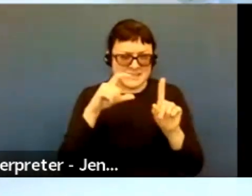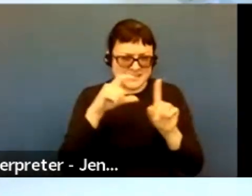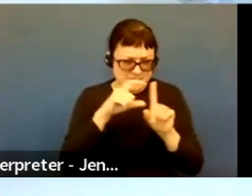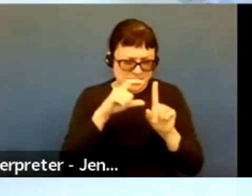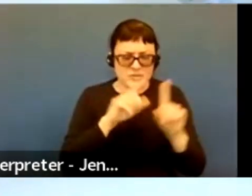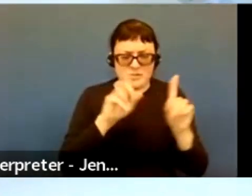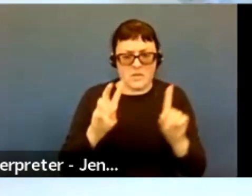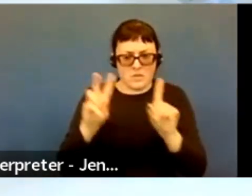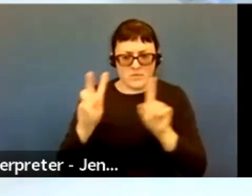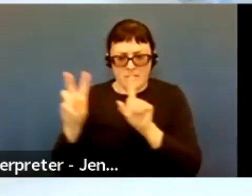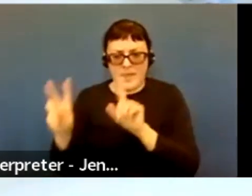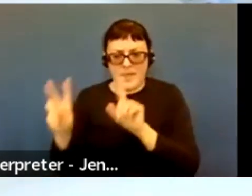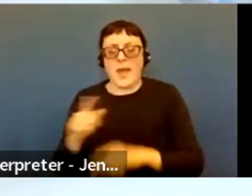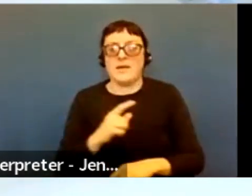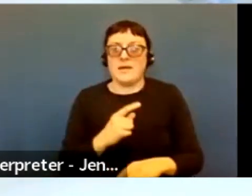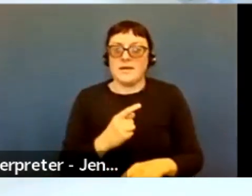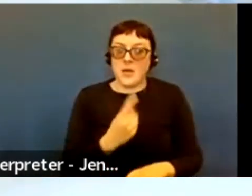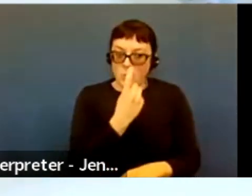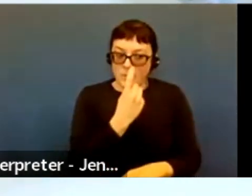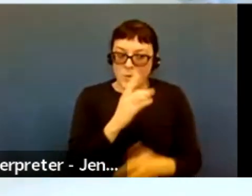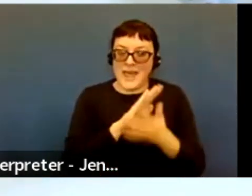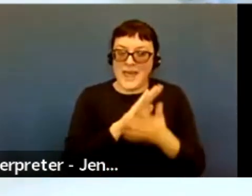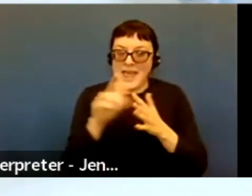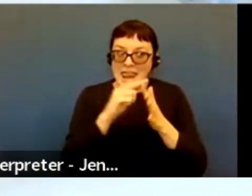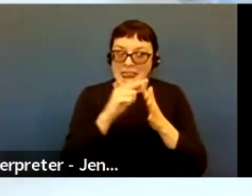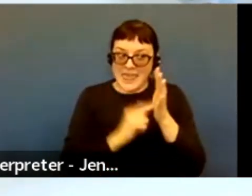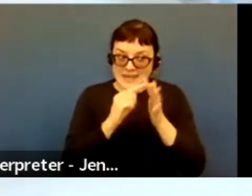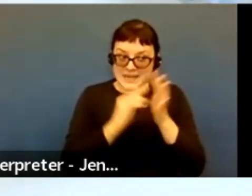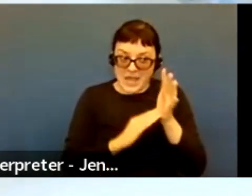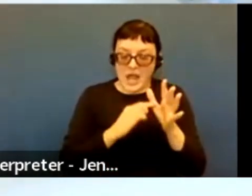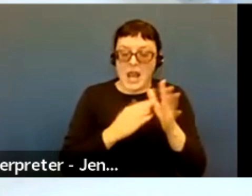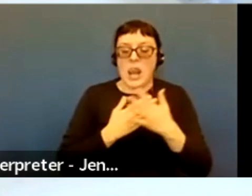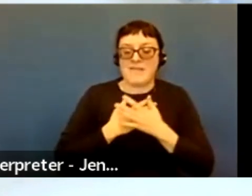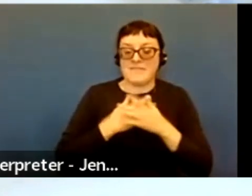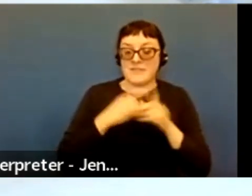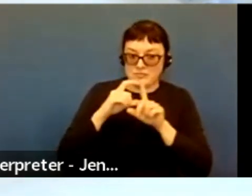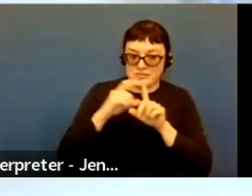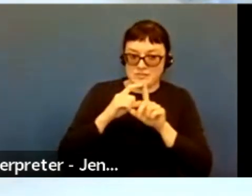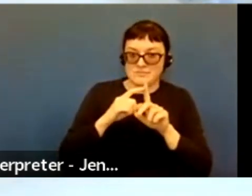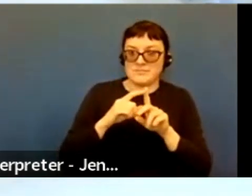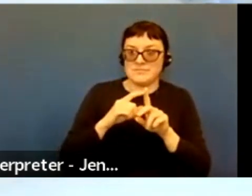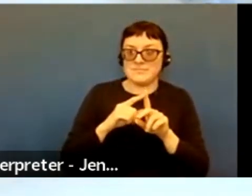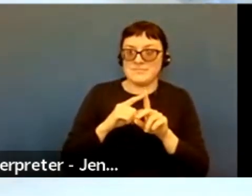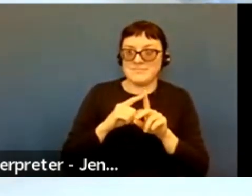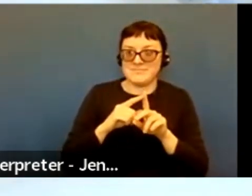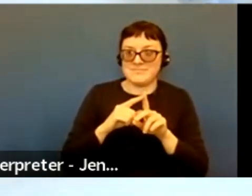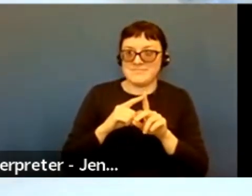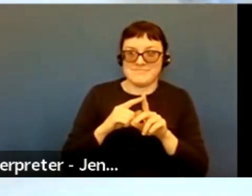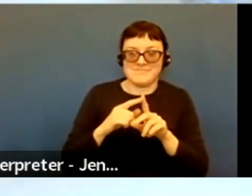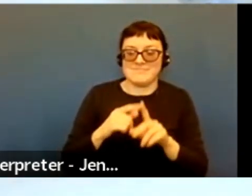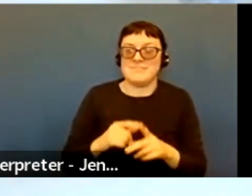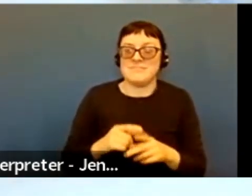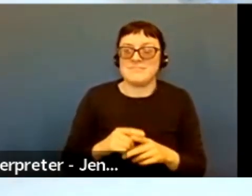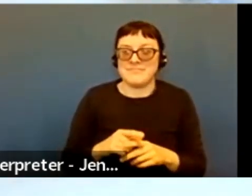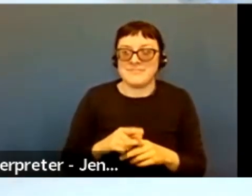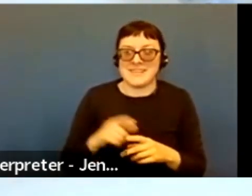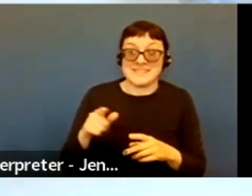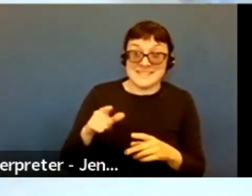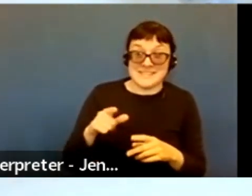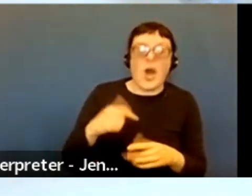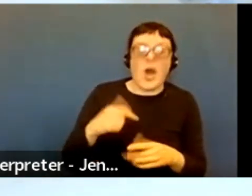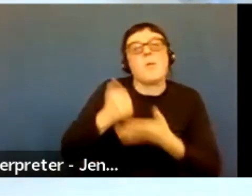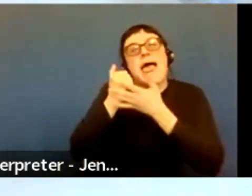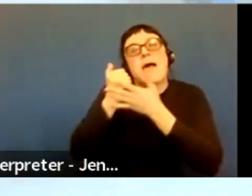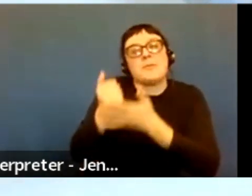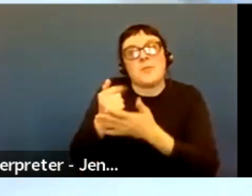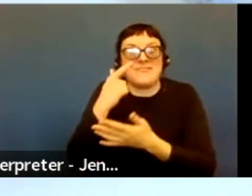there is Helena, who's in love with Demetrius, and she does herself no favors